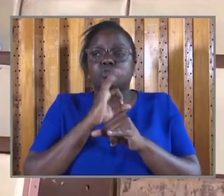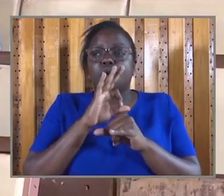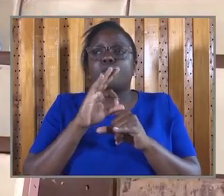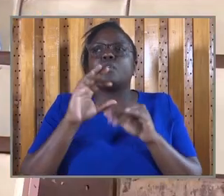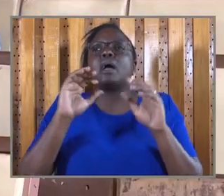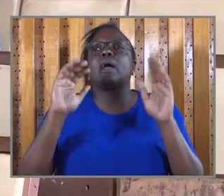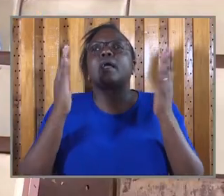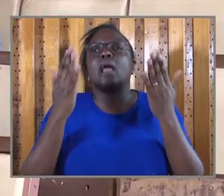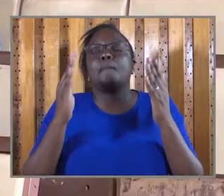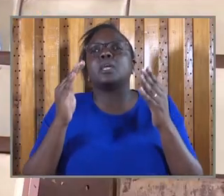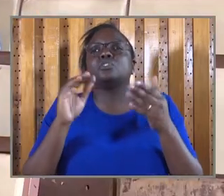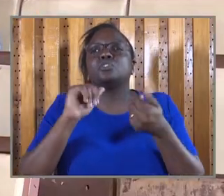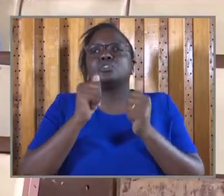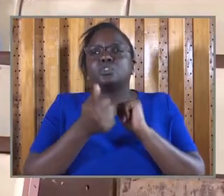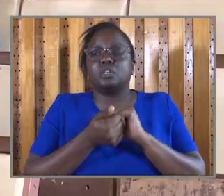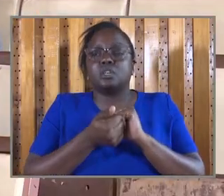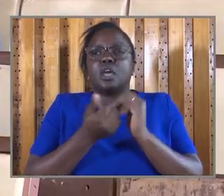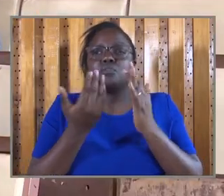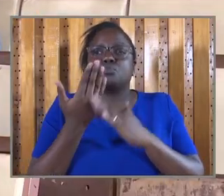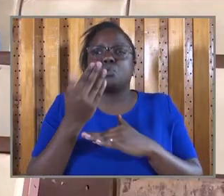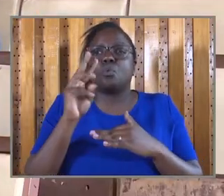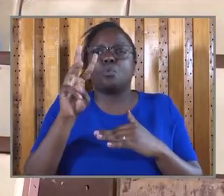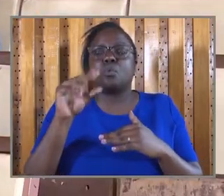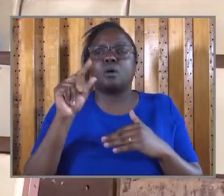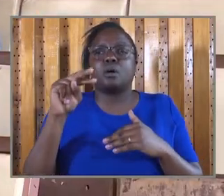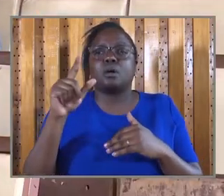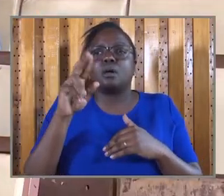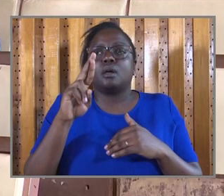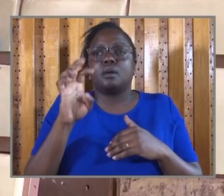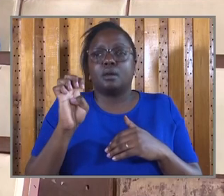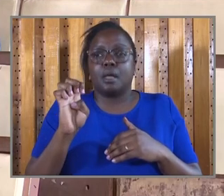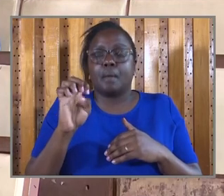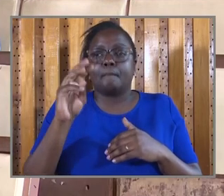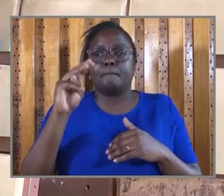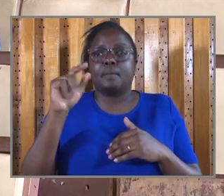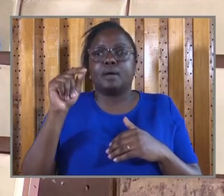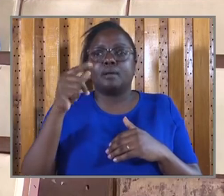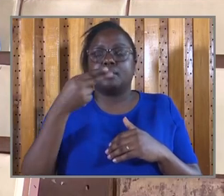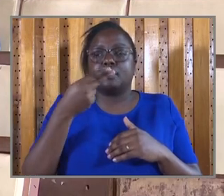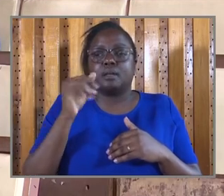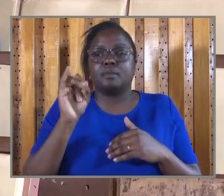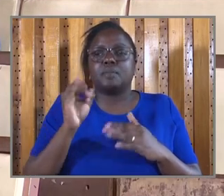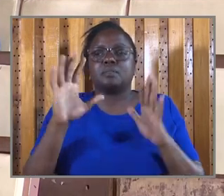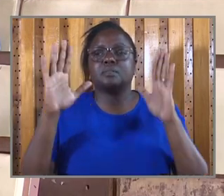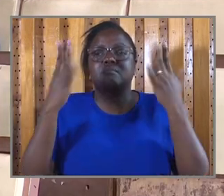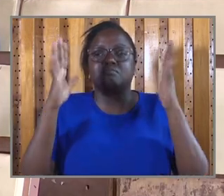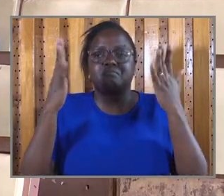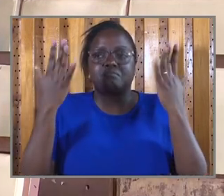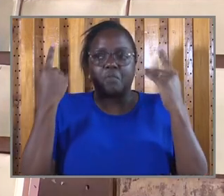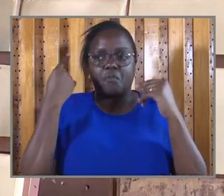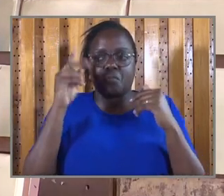and also through Wangari Maathai Institute for Peace and Environmental Studies. So let's clap for him.